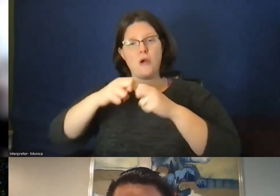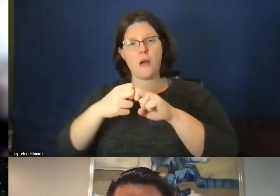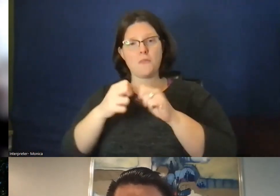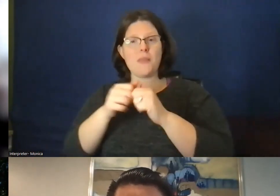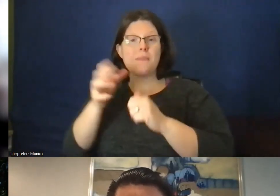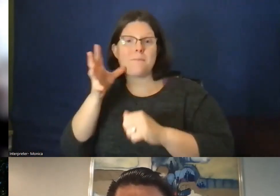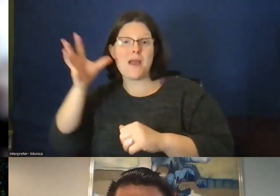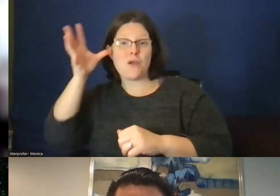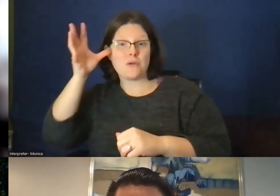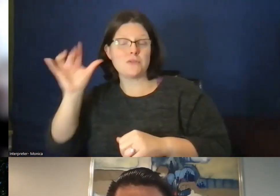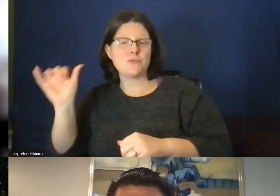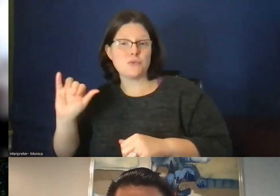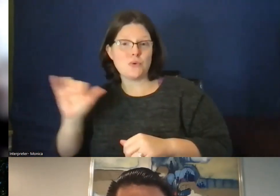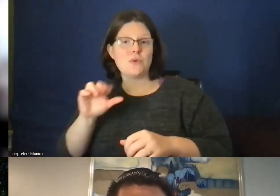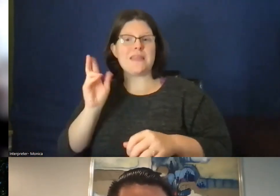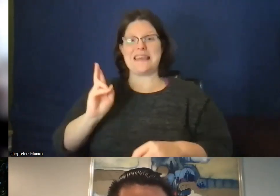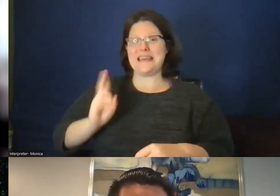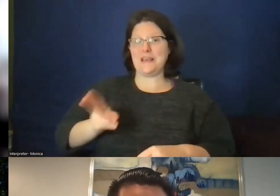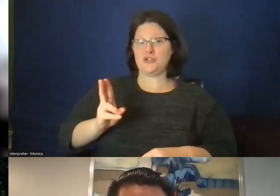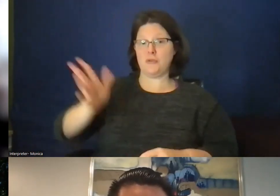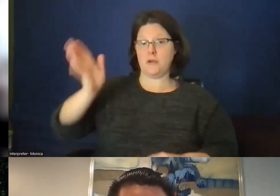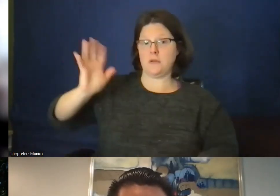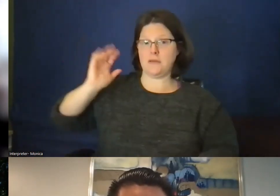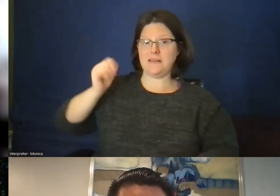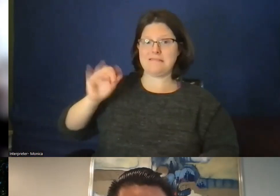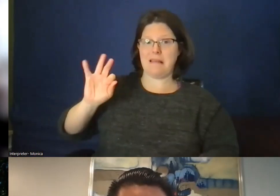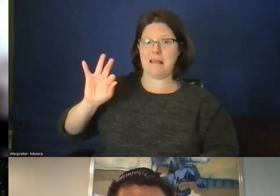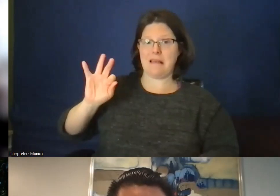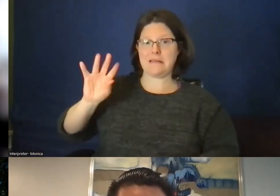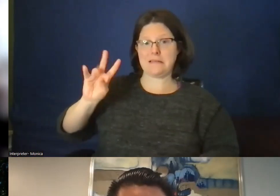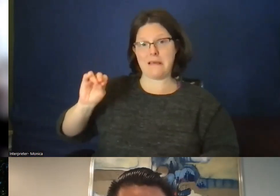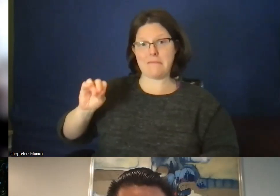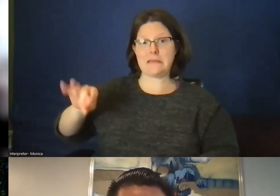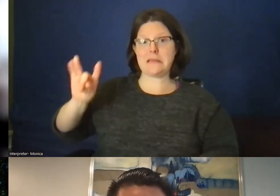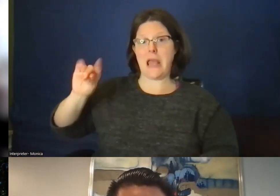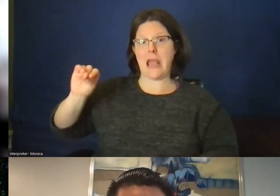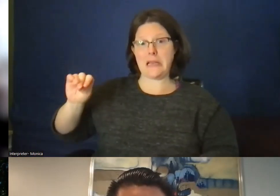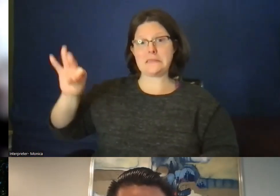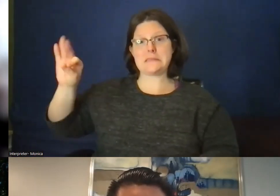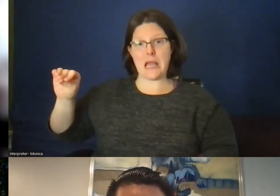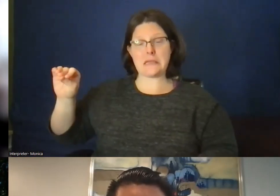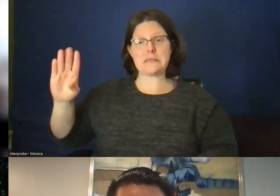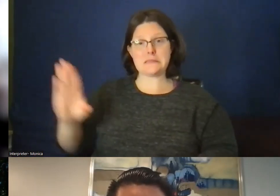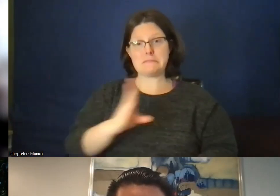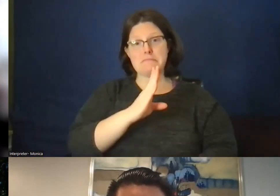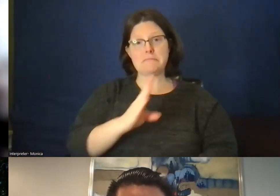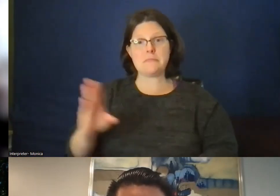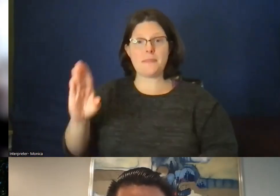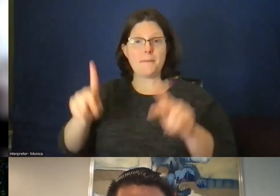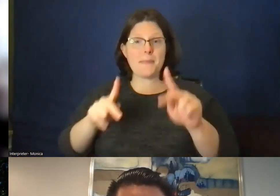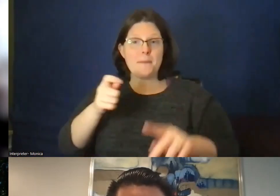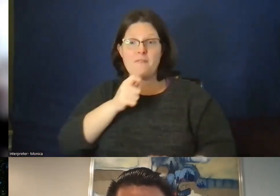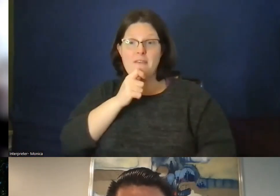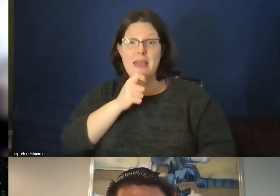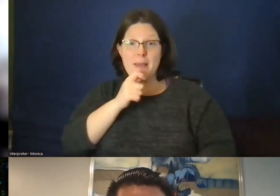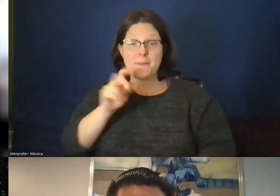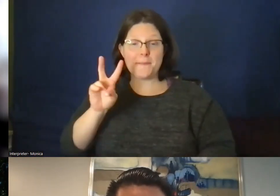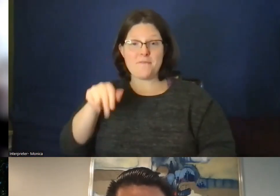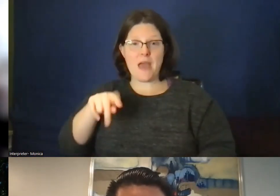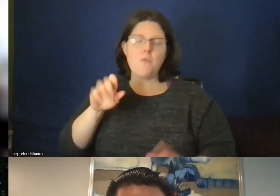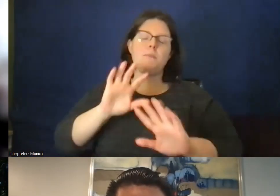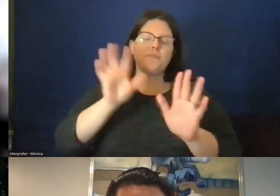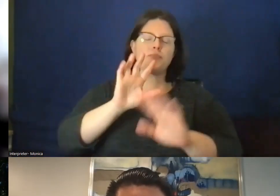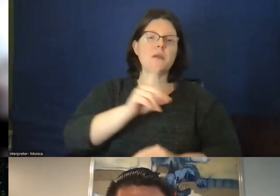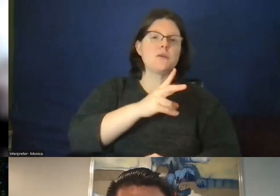see the history in 1970s and 80s and 90s, people who vape, people who